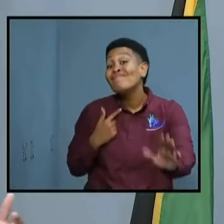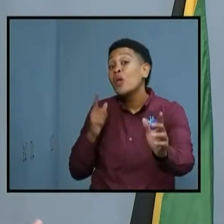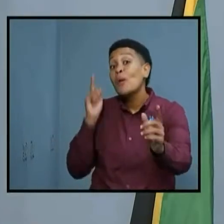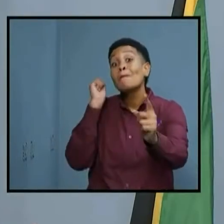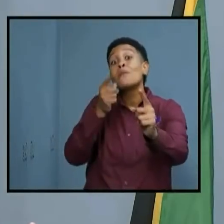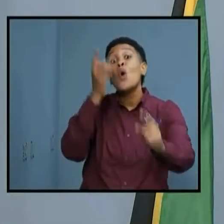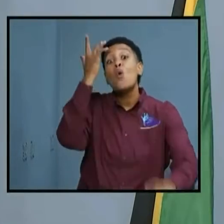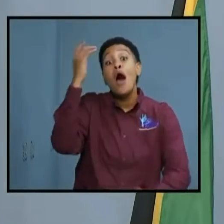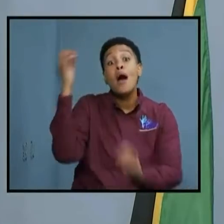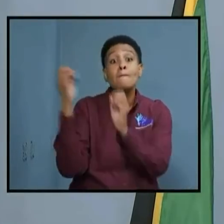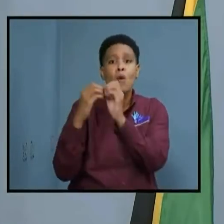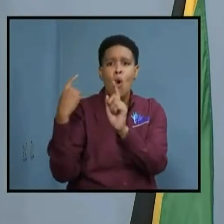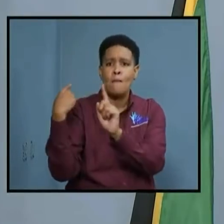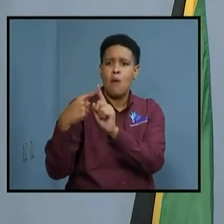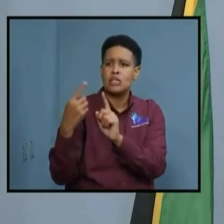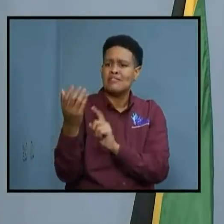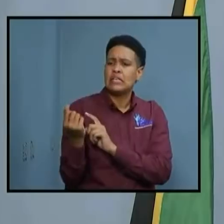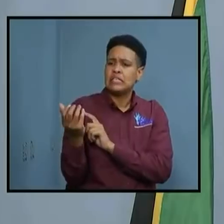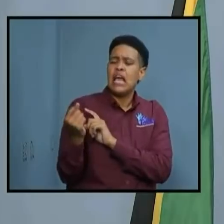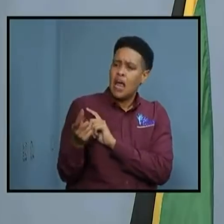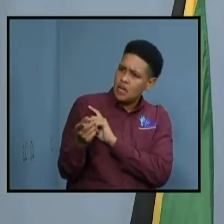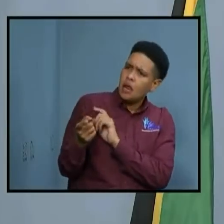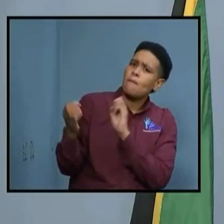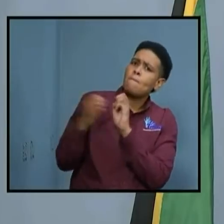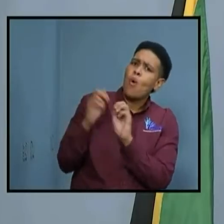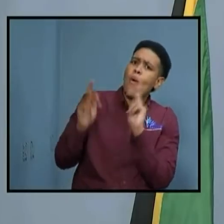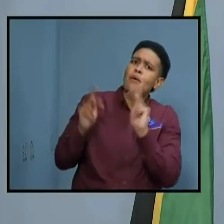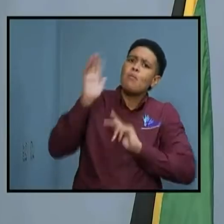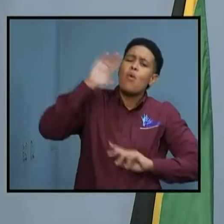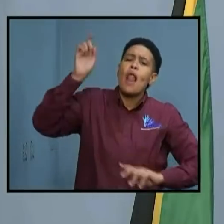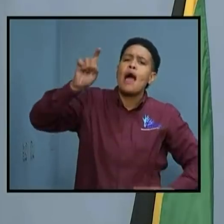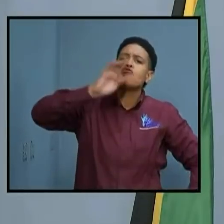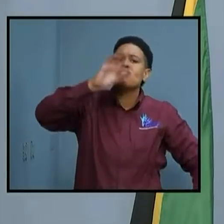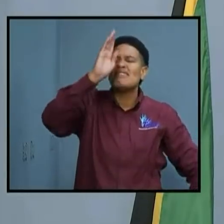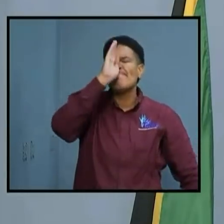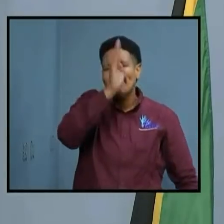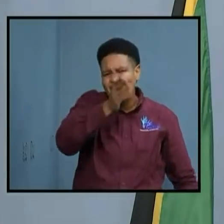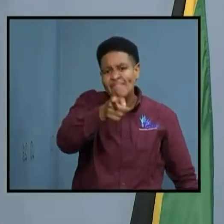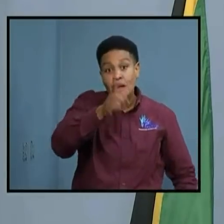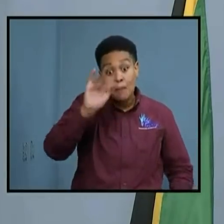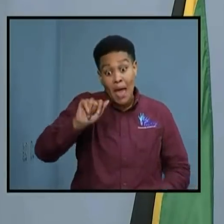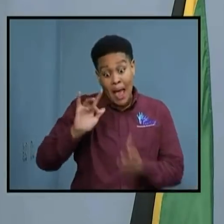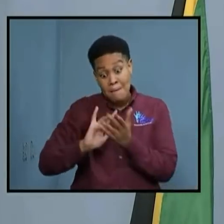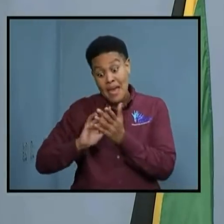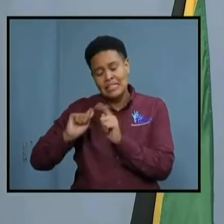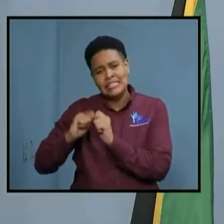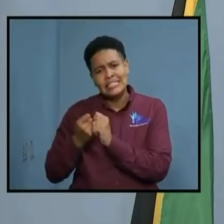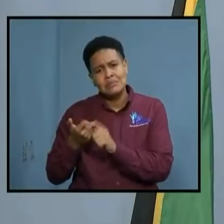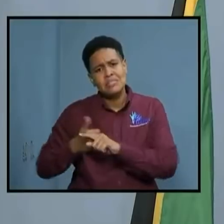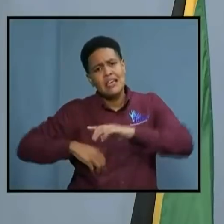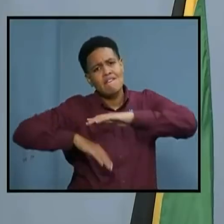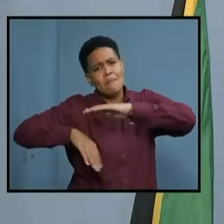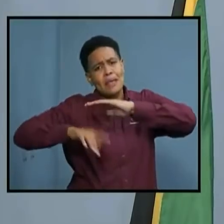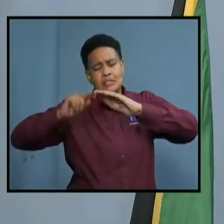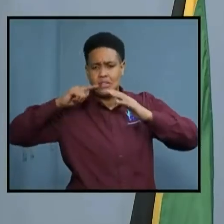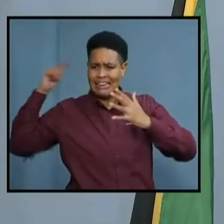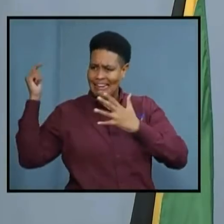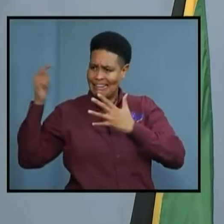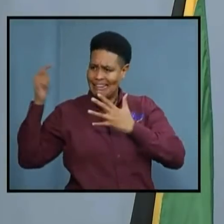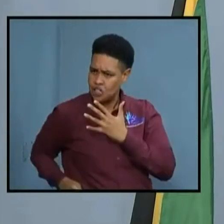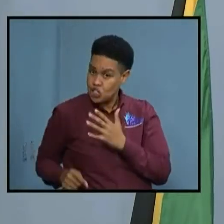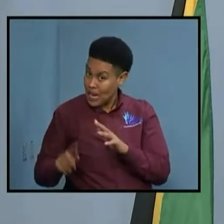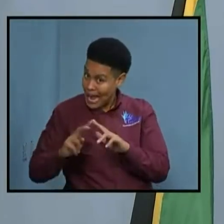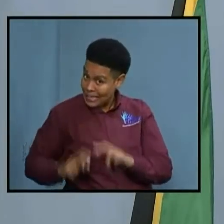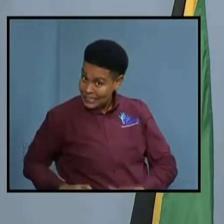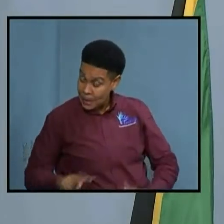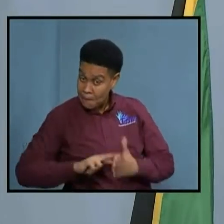positives we get is the more persons are going to have to be directed by the medical team based on initial assessment that, listen,